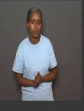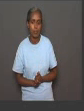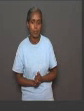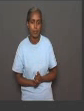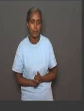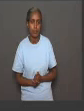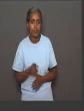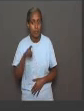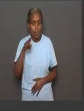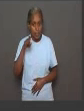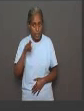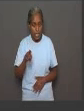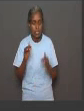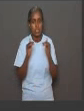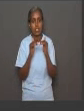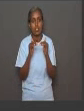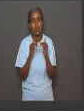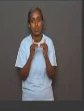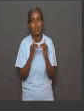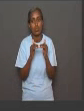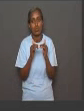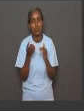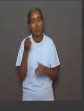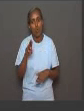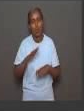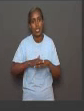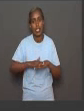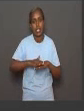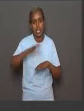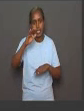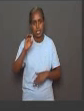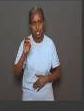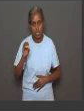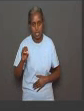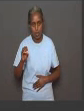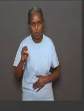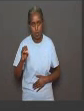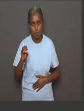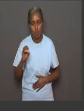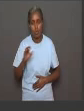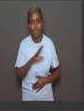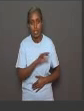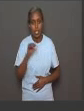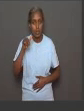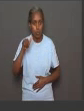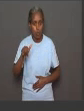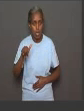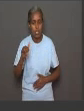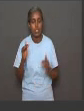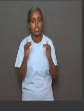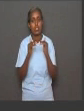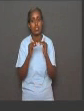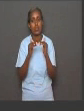X is equal to or greater than 0, and